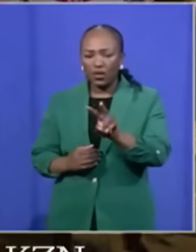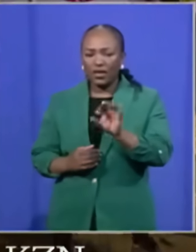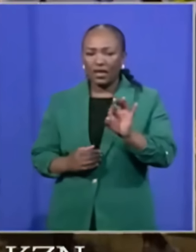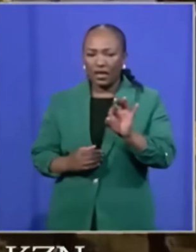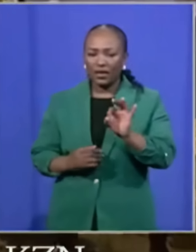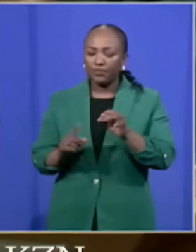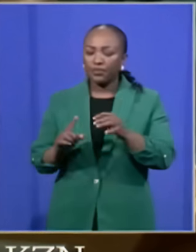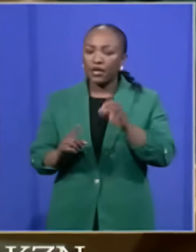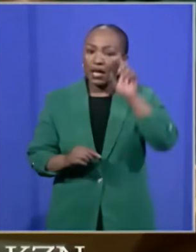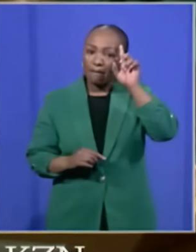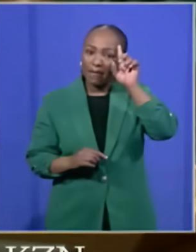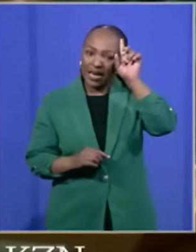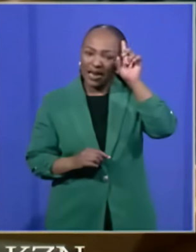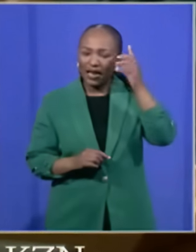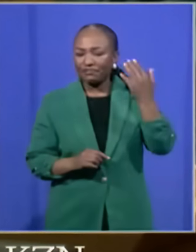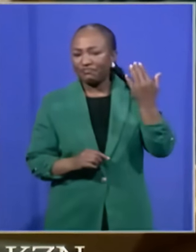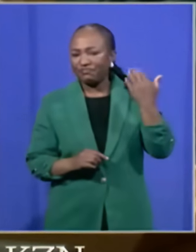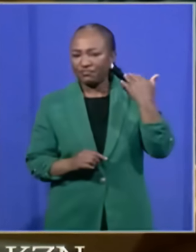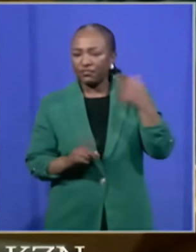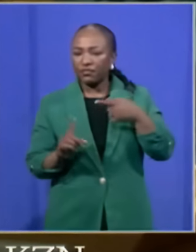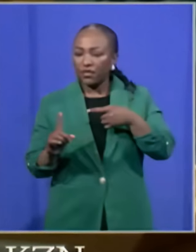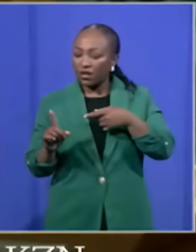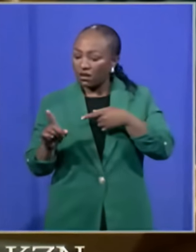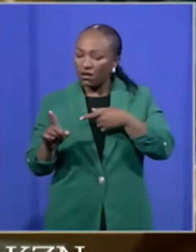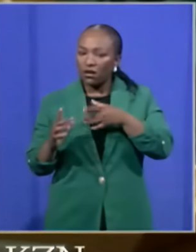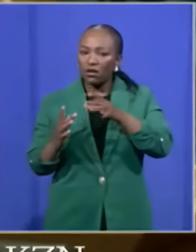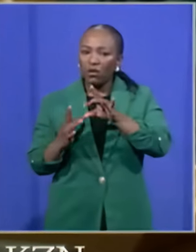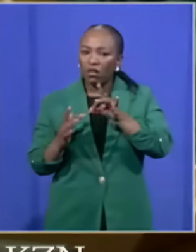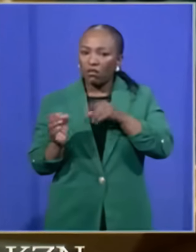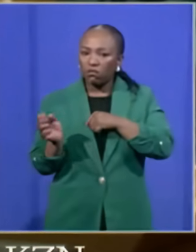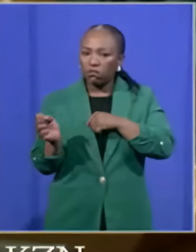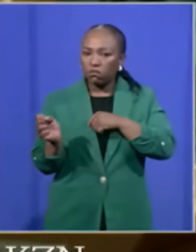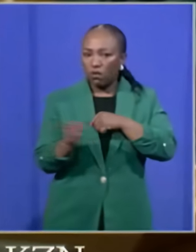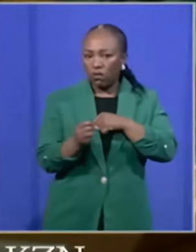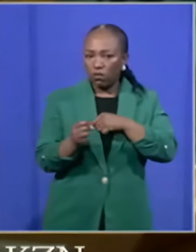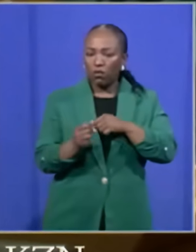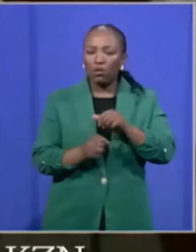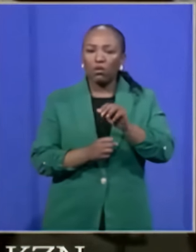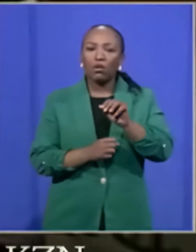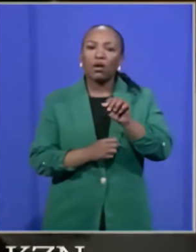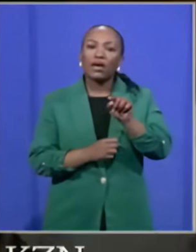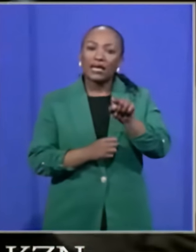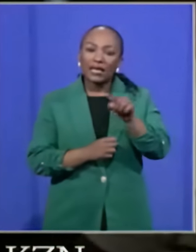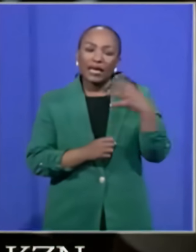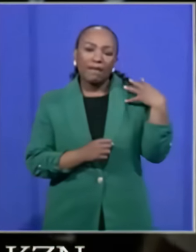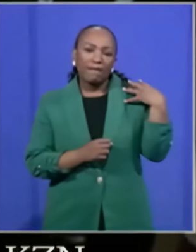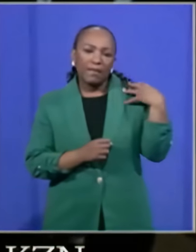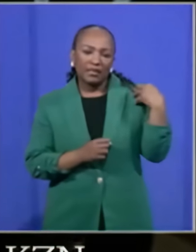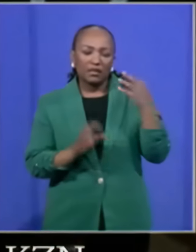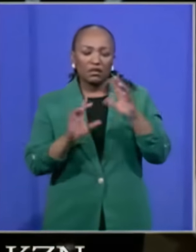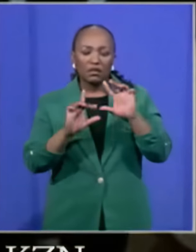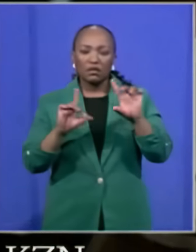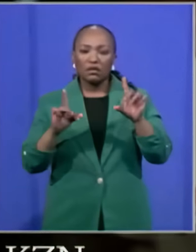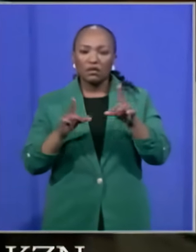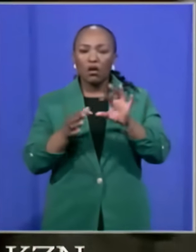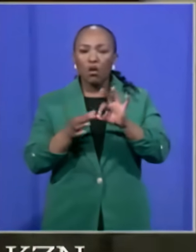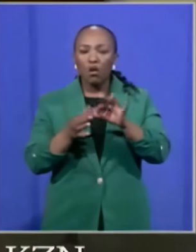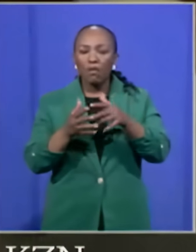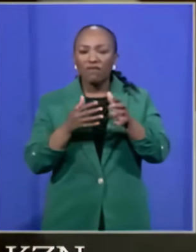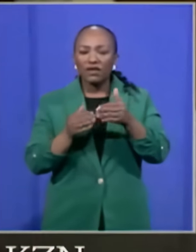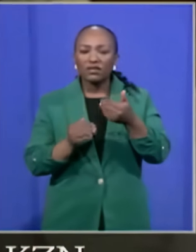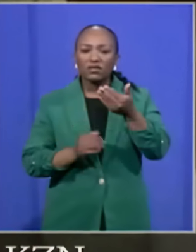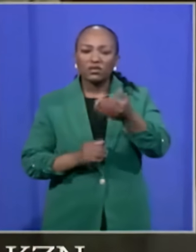Nelson Mandela o kgethile Buthelezi jwale ka letona la ditaba tsa lehae ka mora dikgetho tsa 1994.